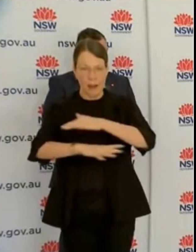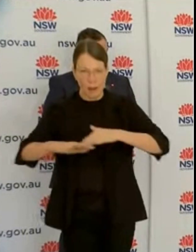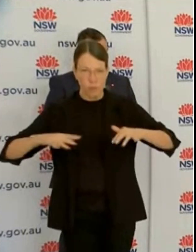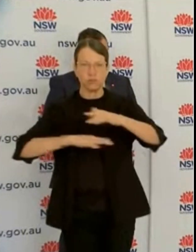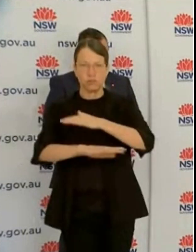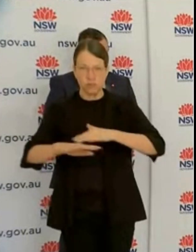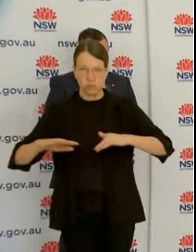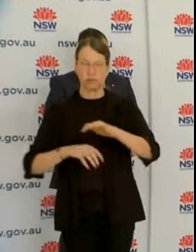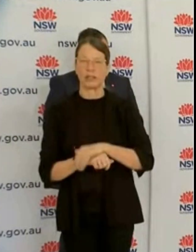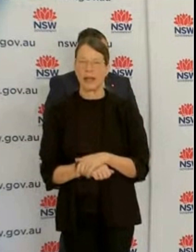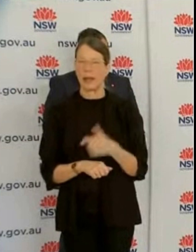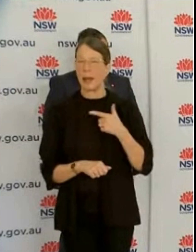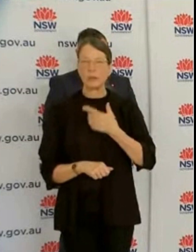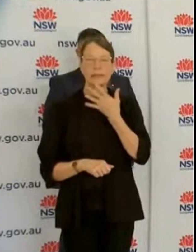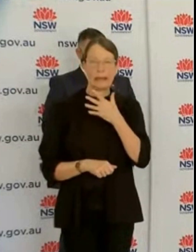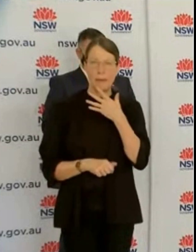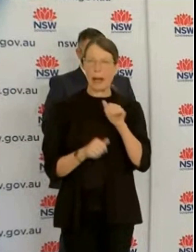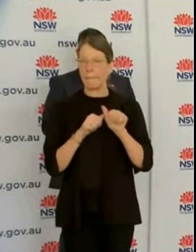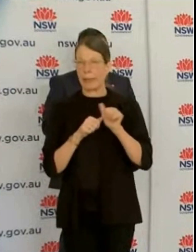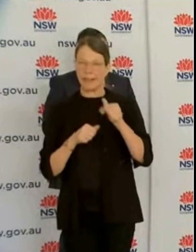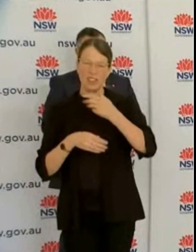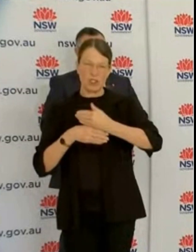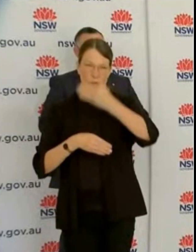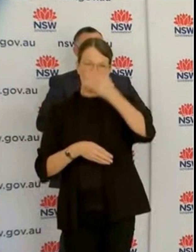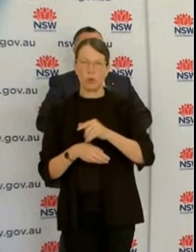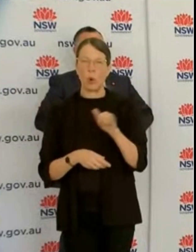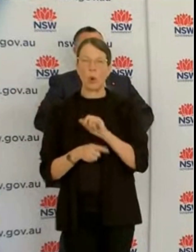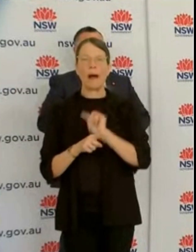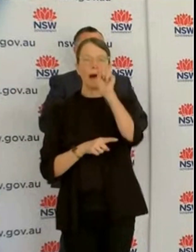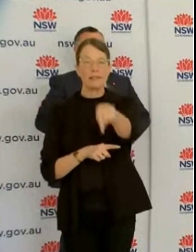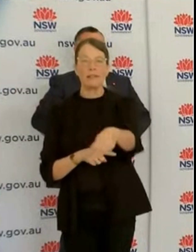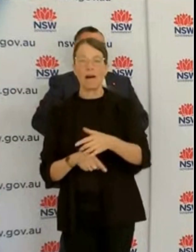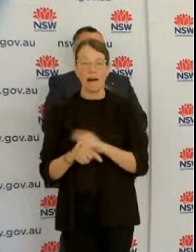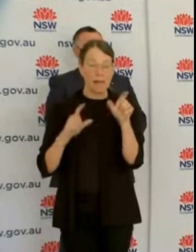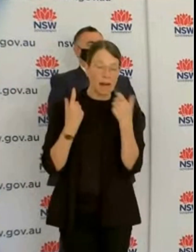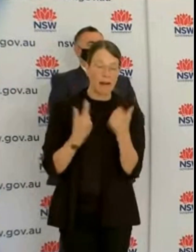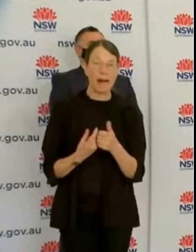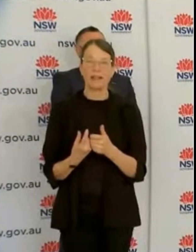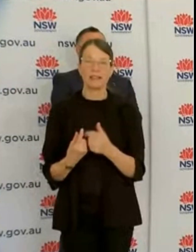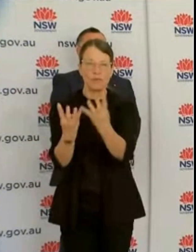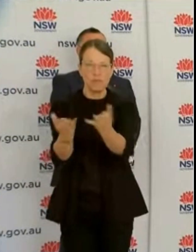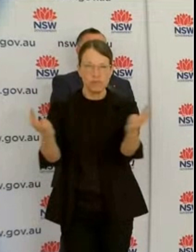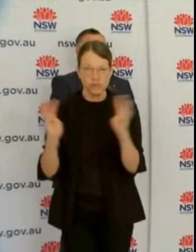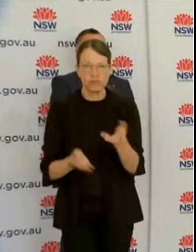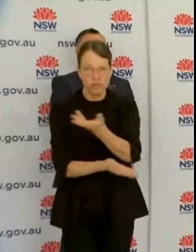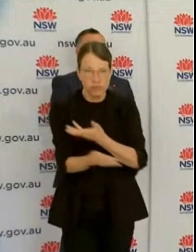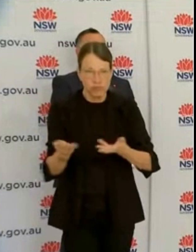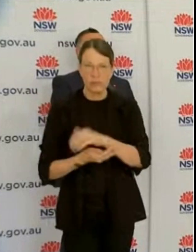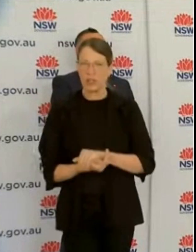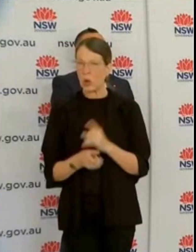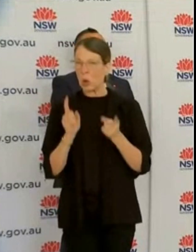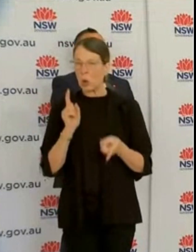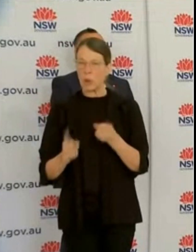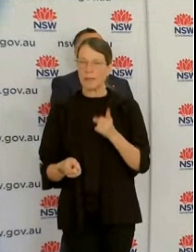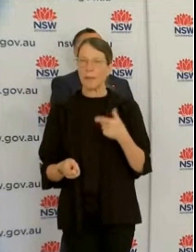actually help us incredibly, as well as alternatives for outdoor learning, but also accepting that with a staged approach, some years we'll have the entire school